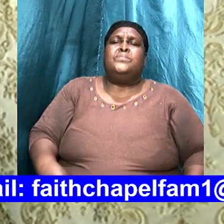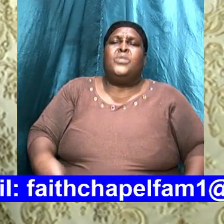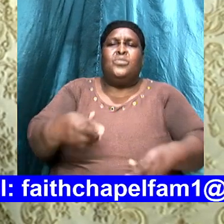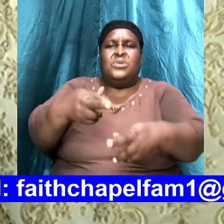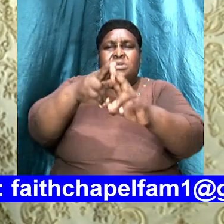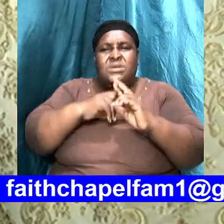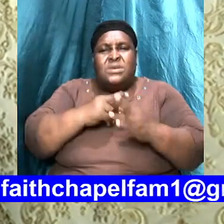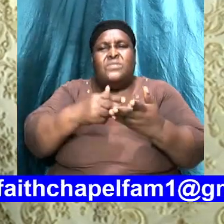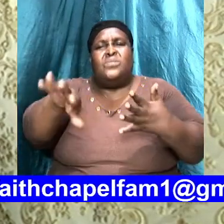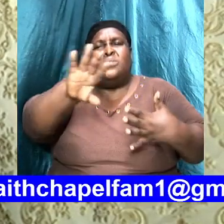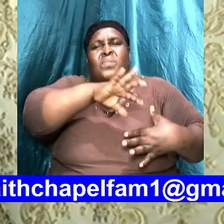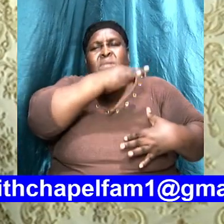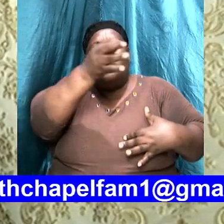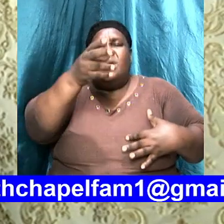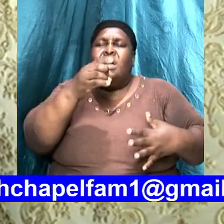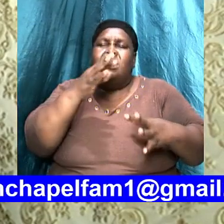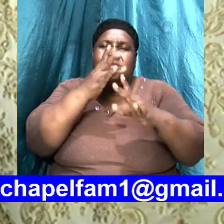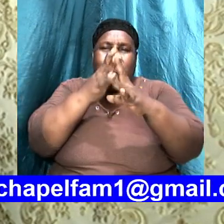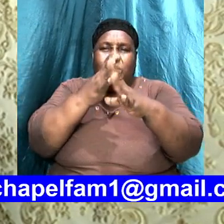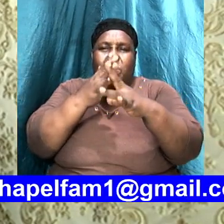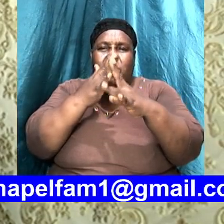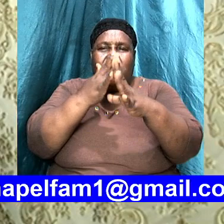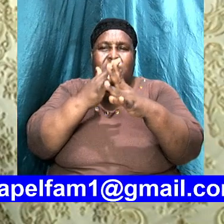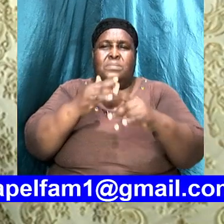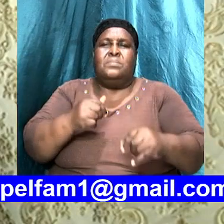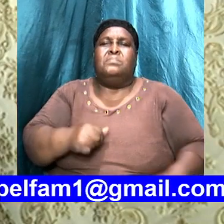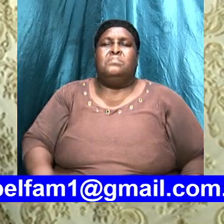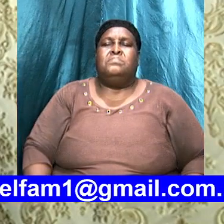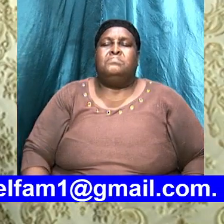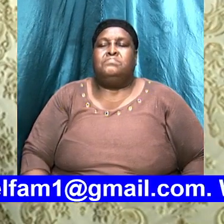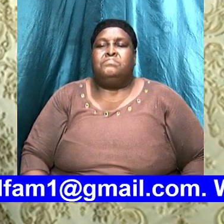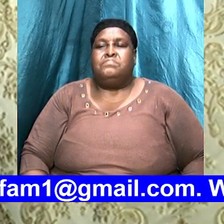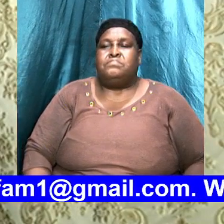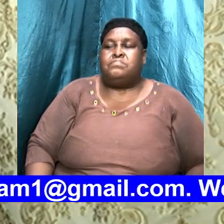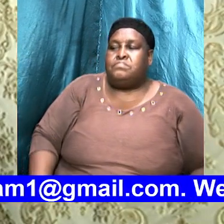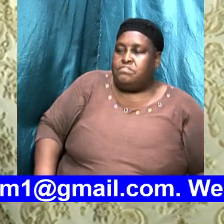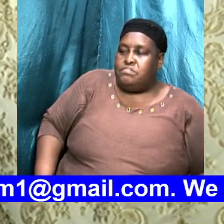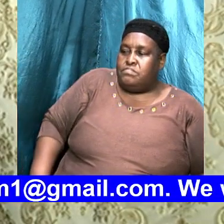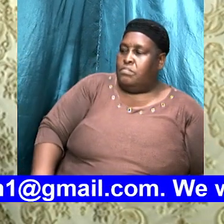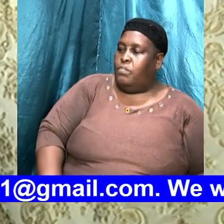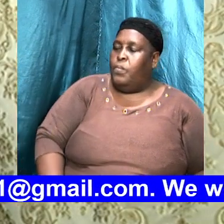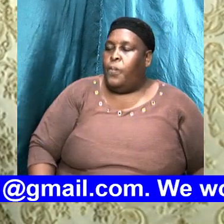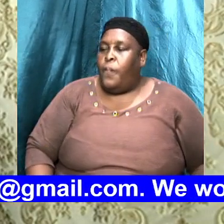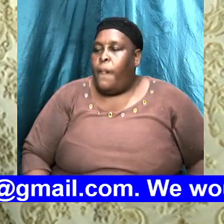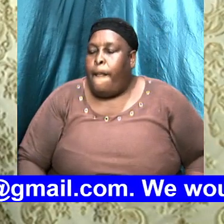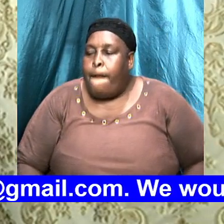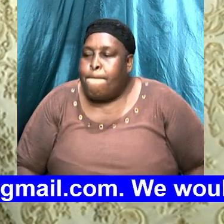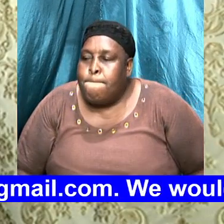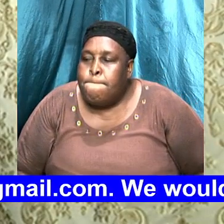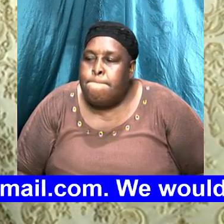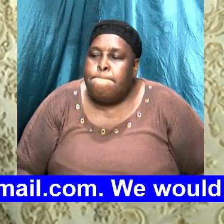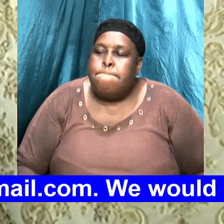received the Holy Ghost and they spoke in tongues but let us also know and I'm going to close with this one amen